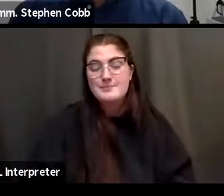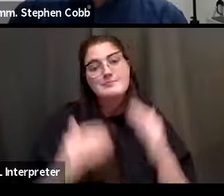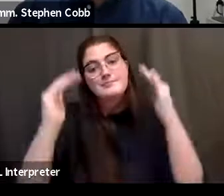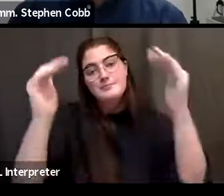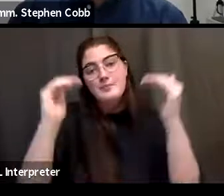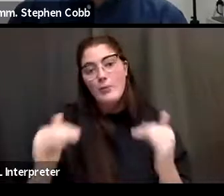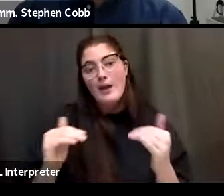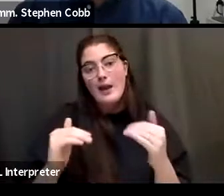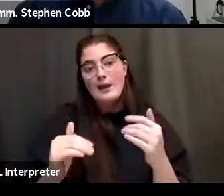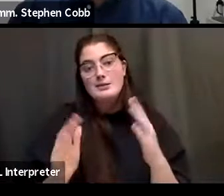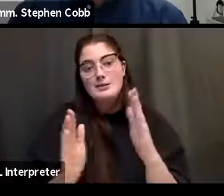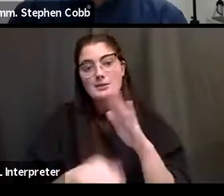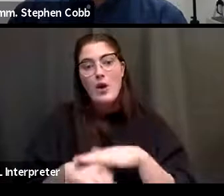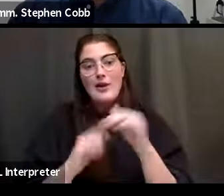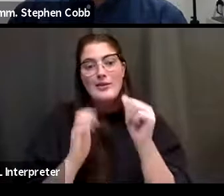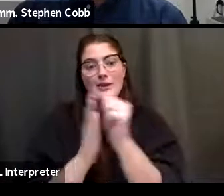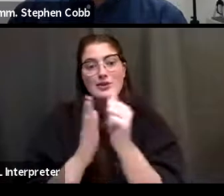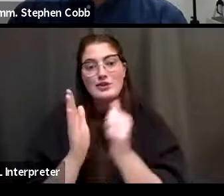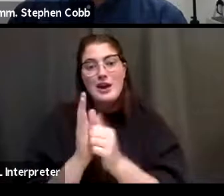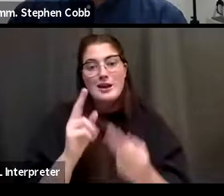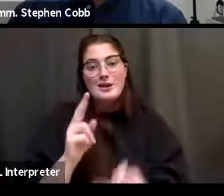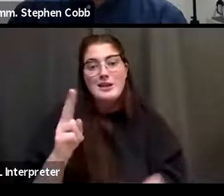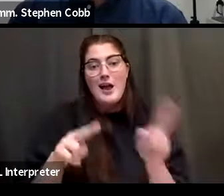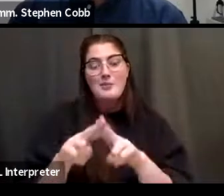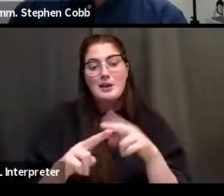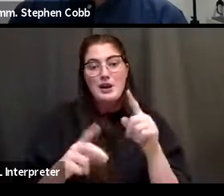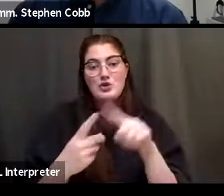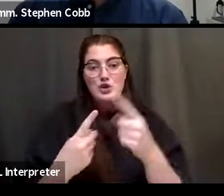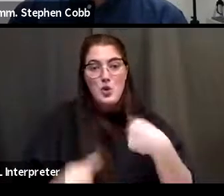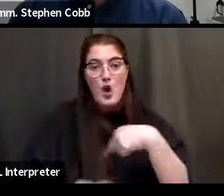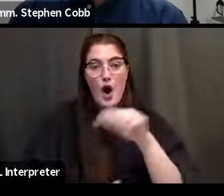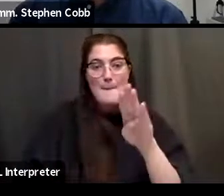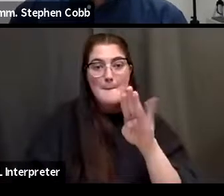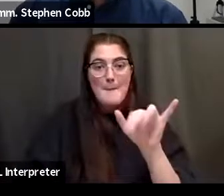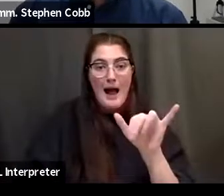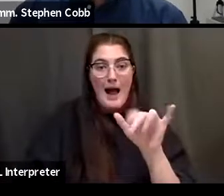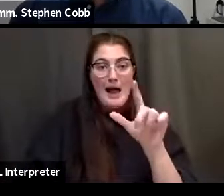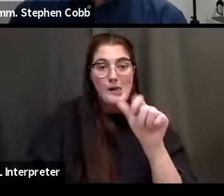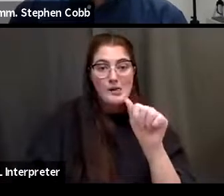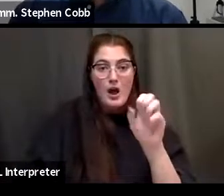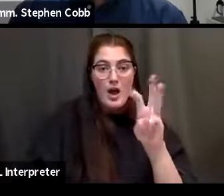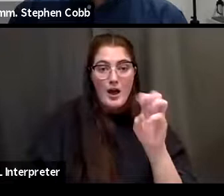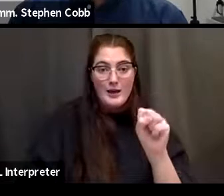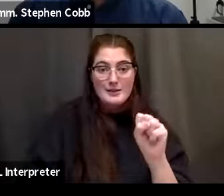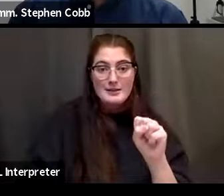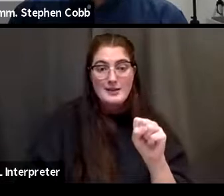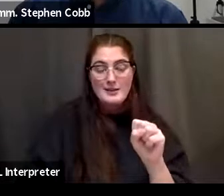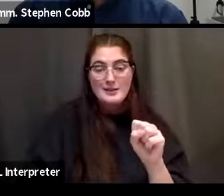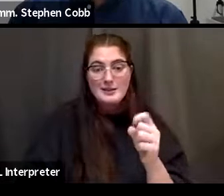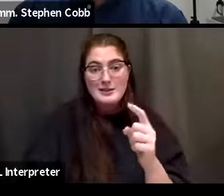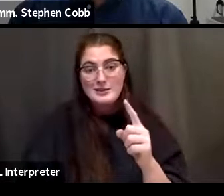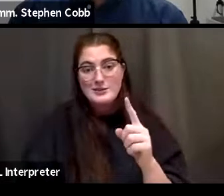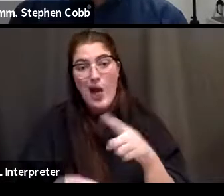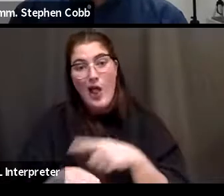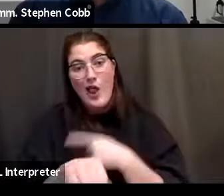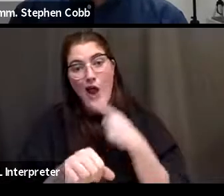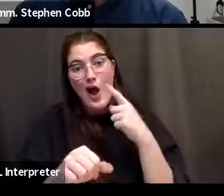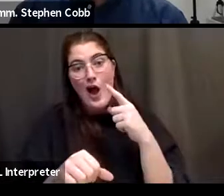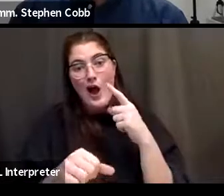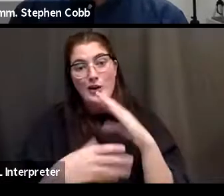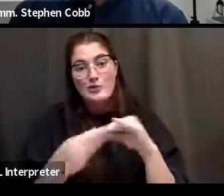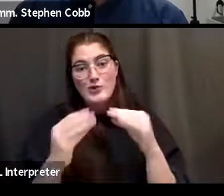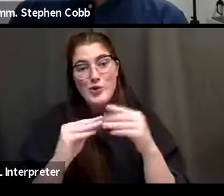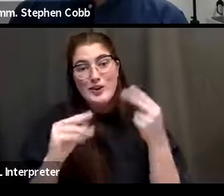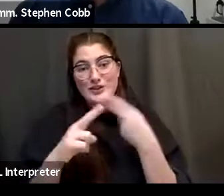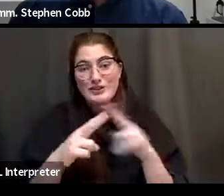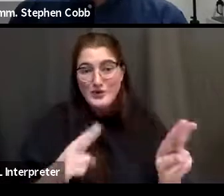on our agenda is an update to our bylaws. Basically, the long story short of it